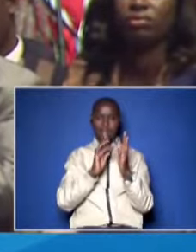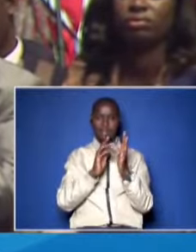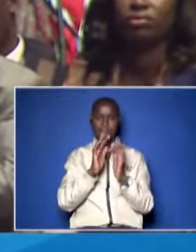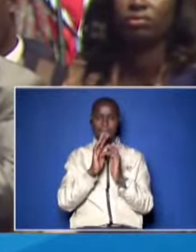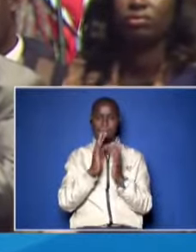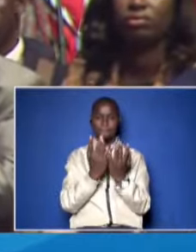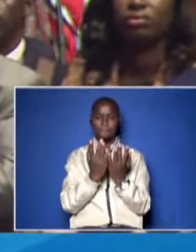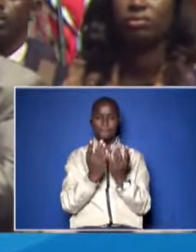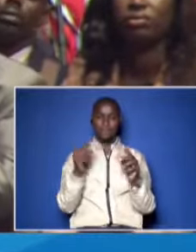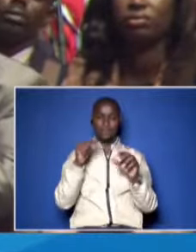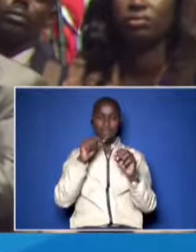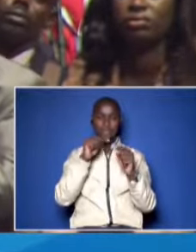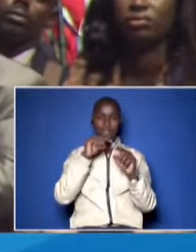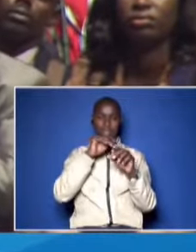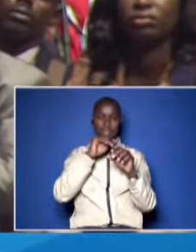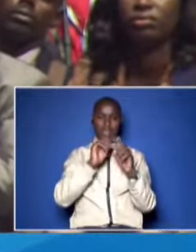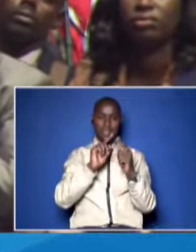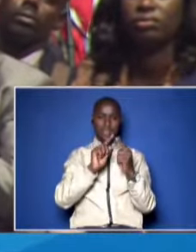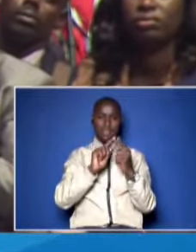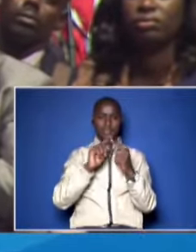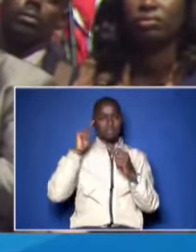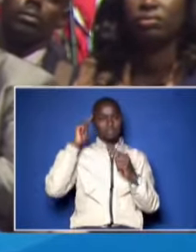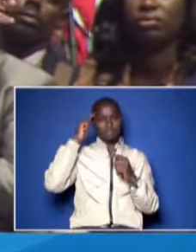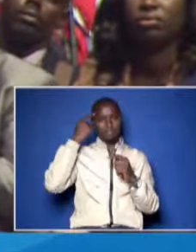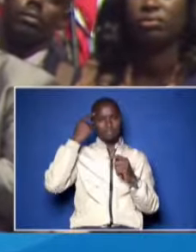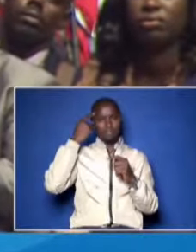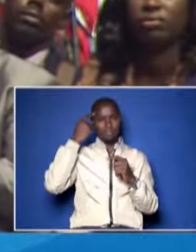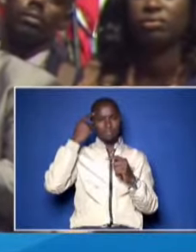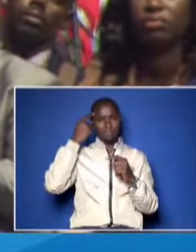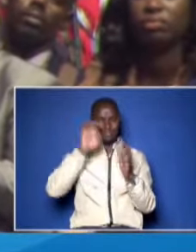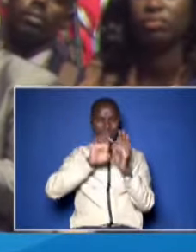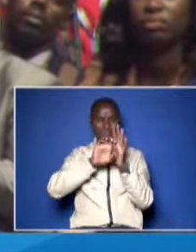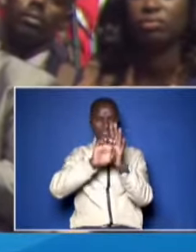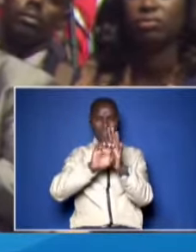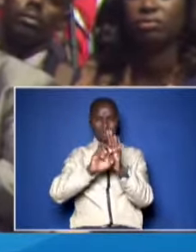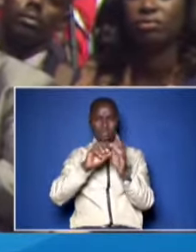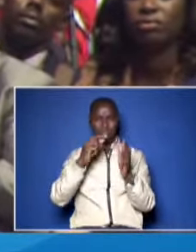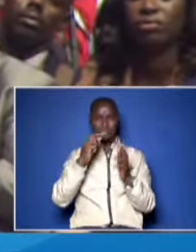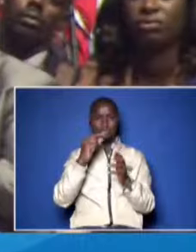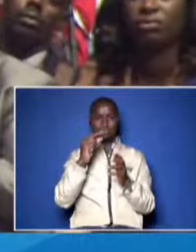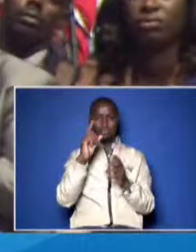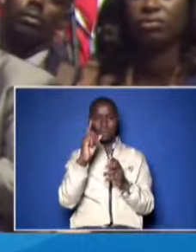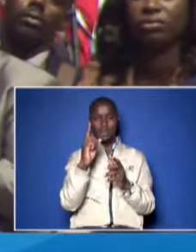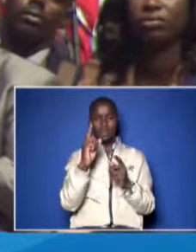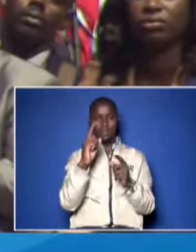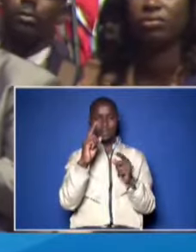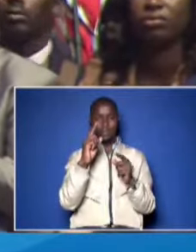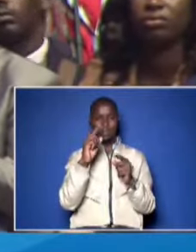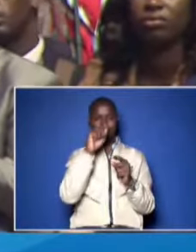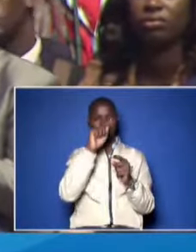thoughts example from Genesis 1 to1 one